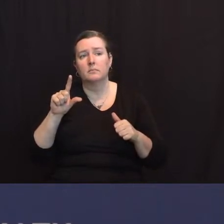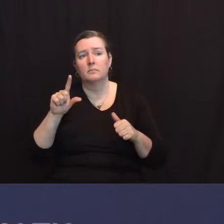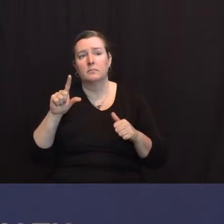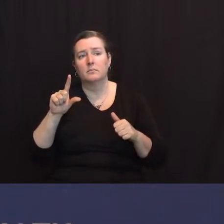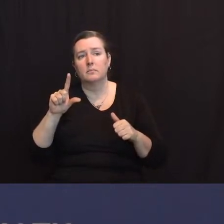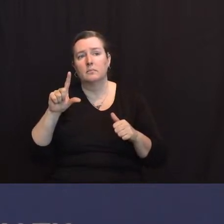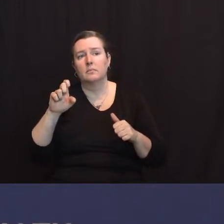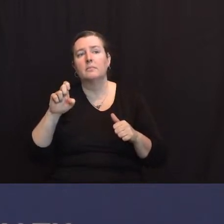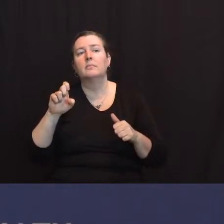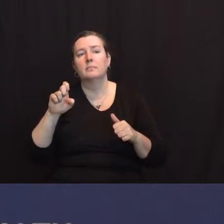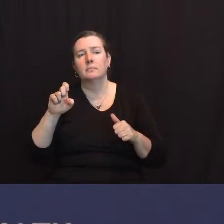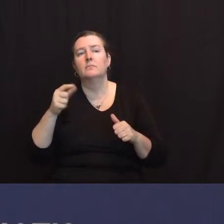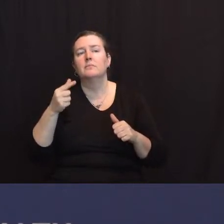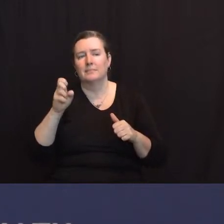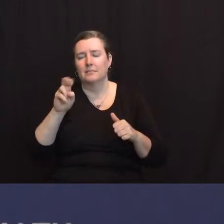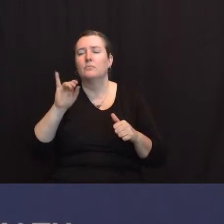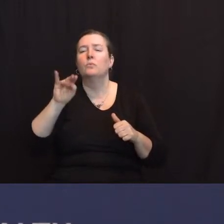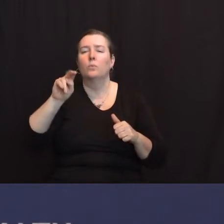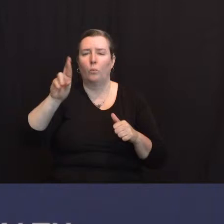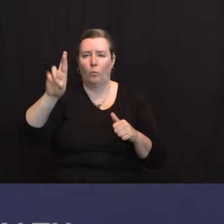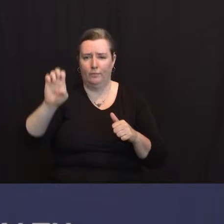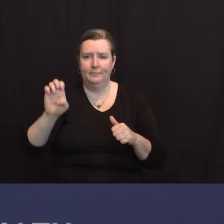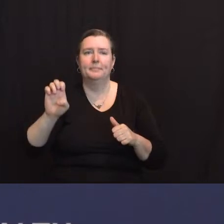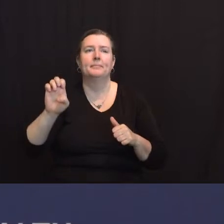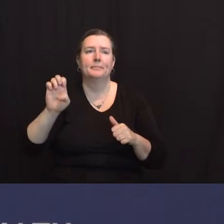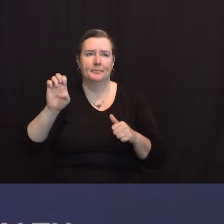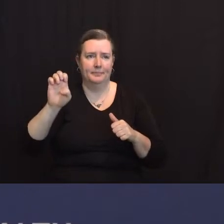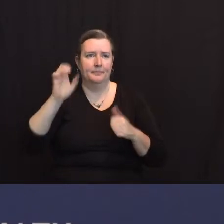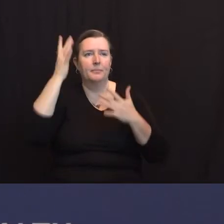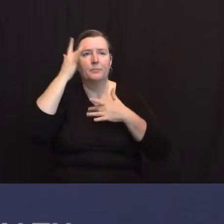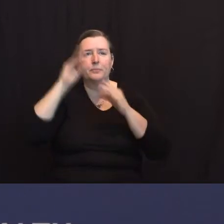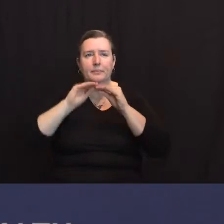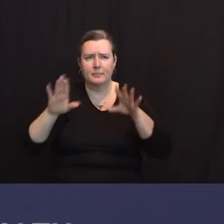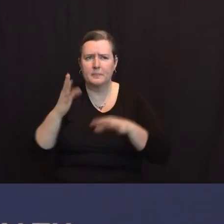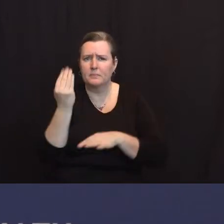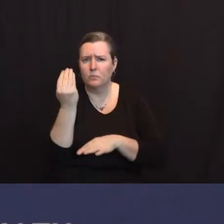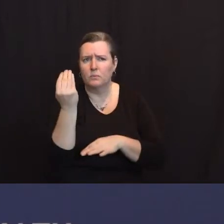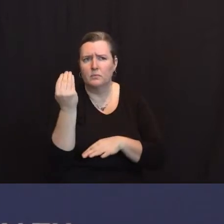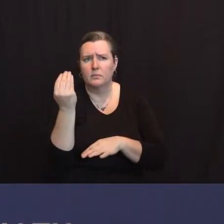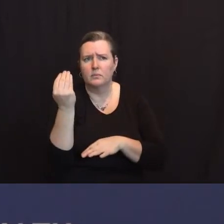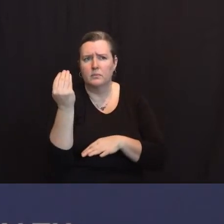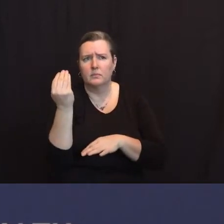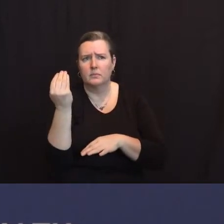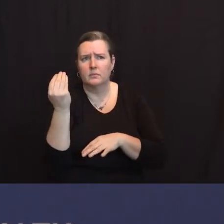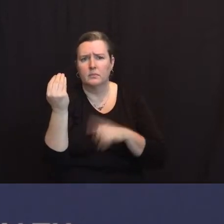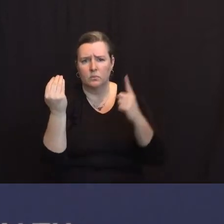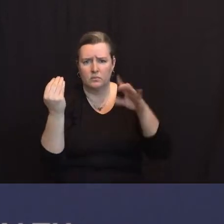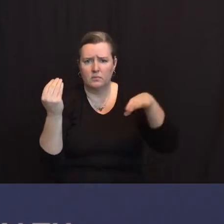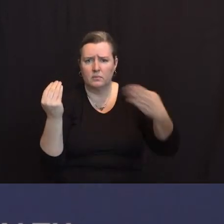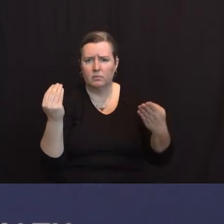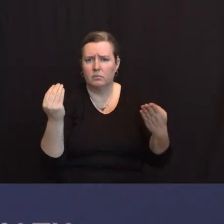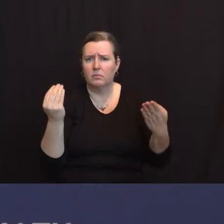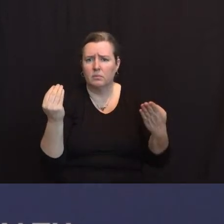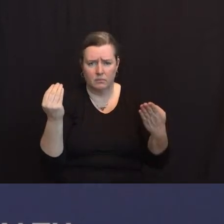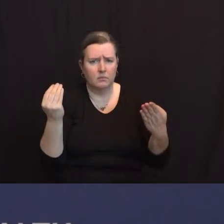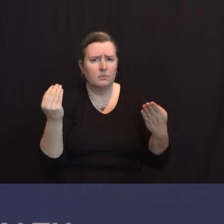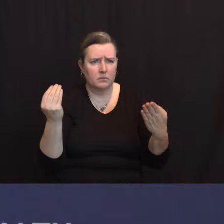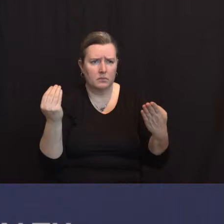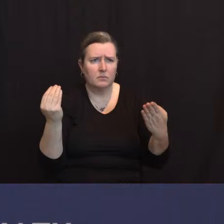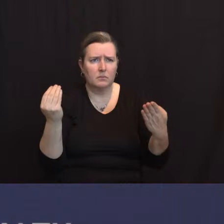14 cases and 1 death. Have you traced the source, and can you tell us a little bit more about how those 14 people may